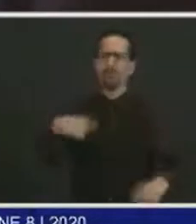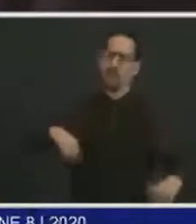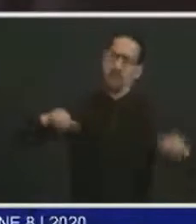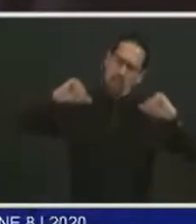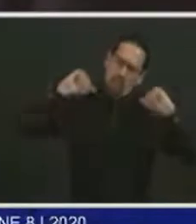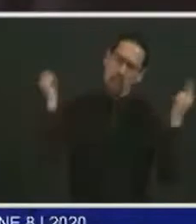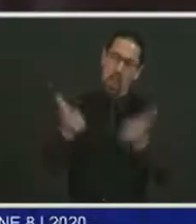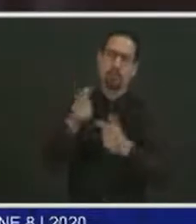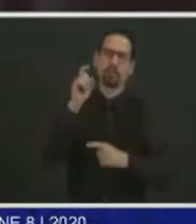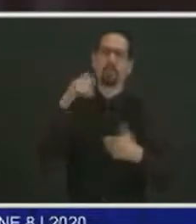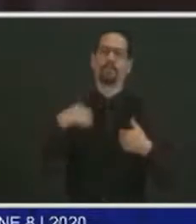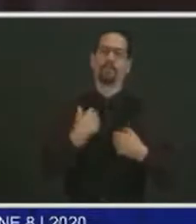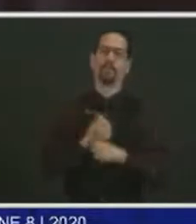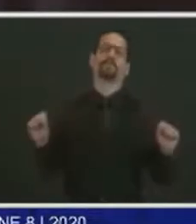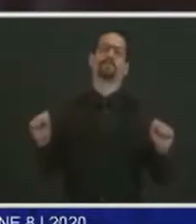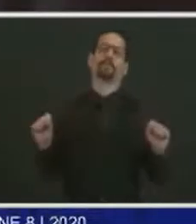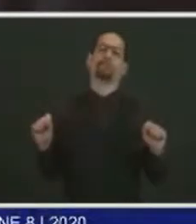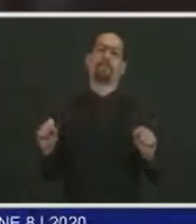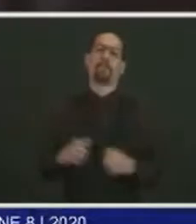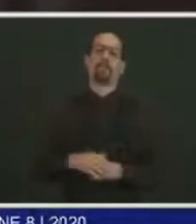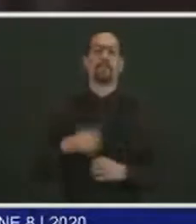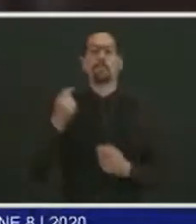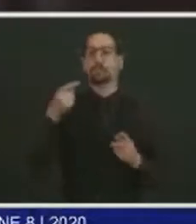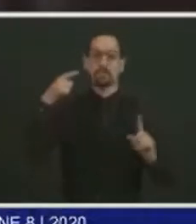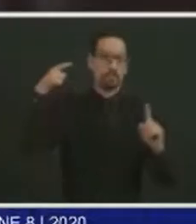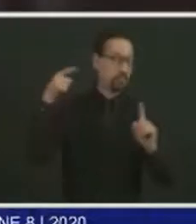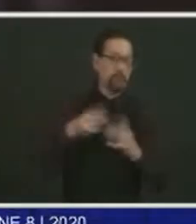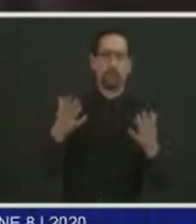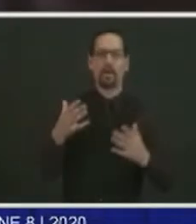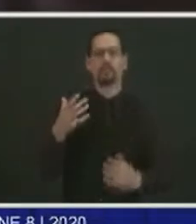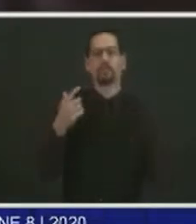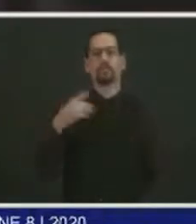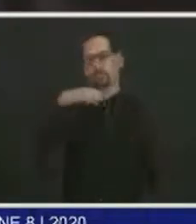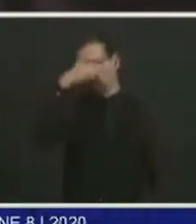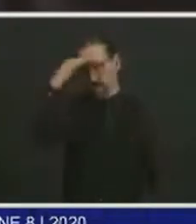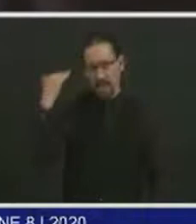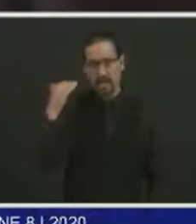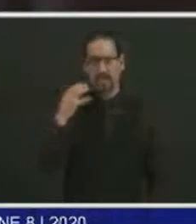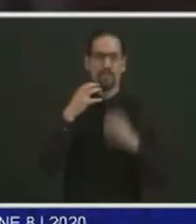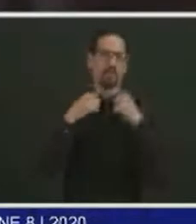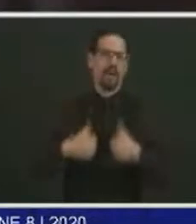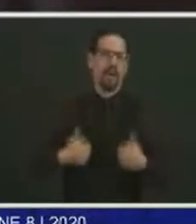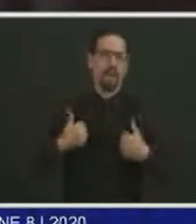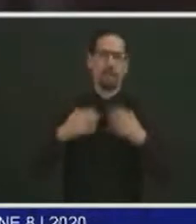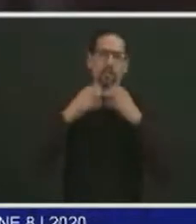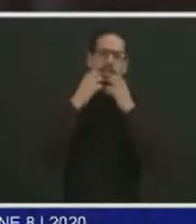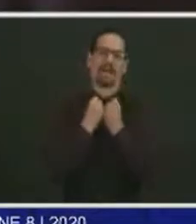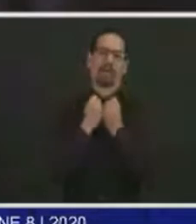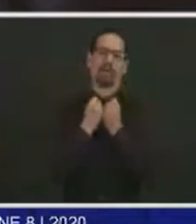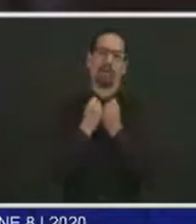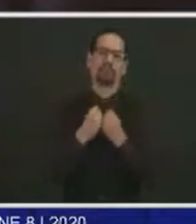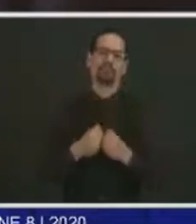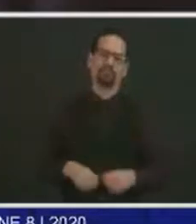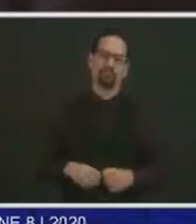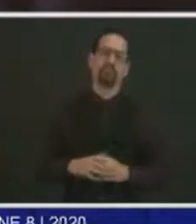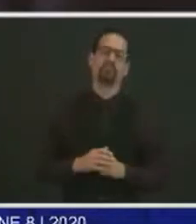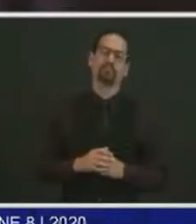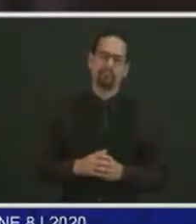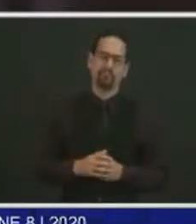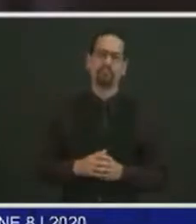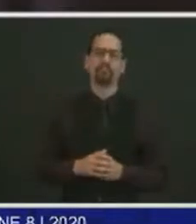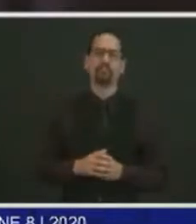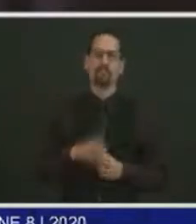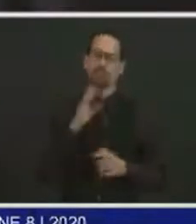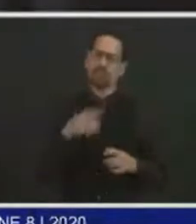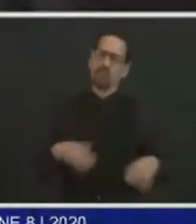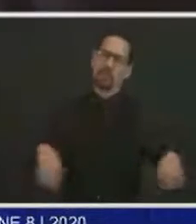Matter. From a public health perspective, it's imperative that people continue to be engaged. That means